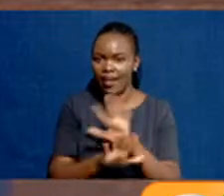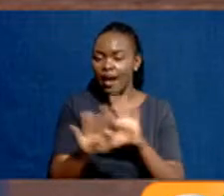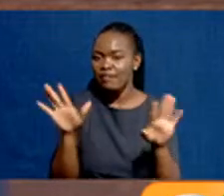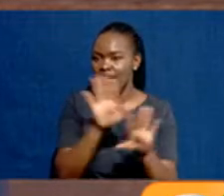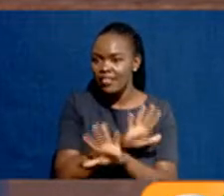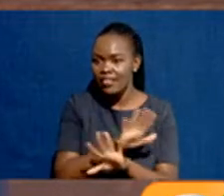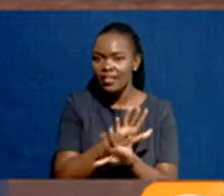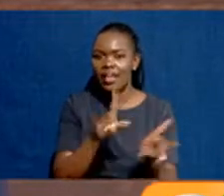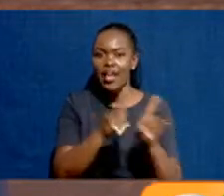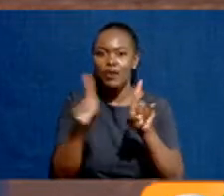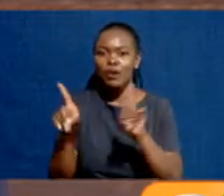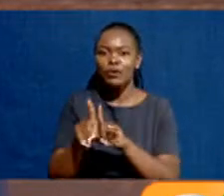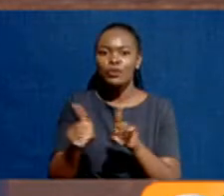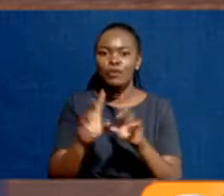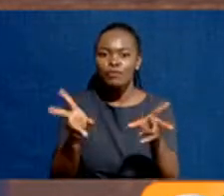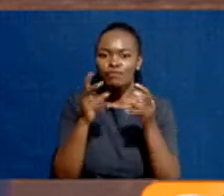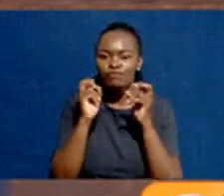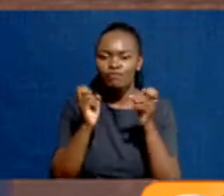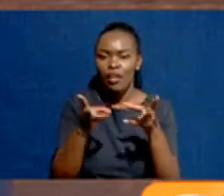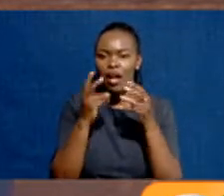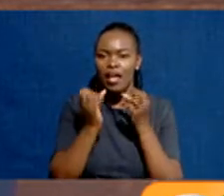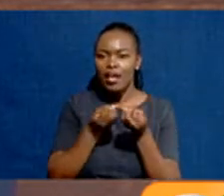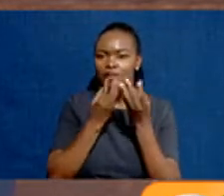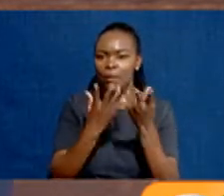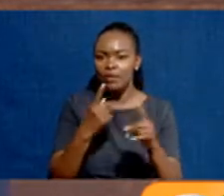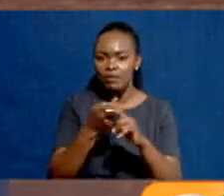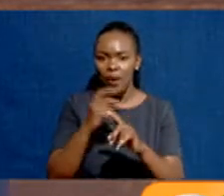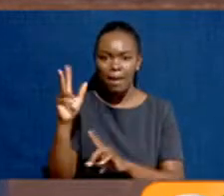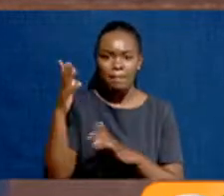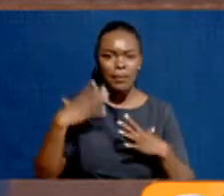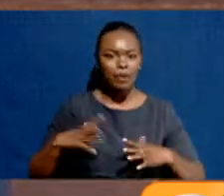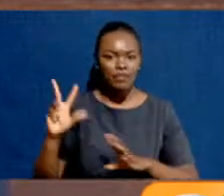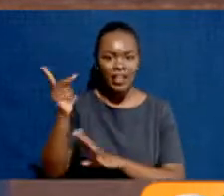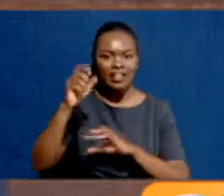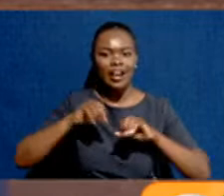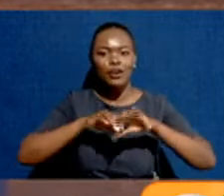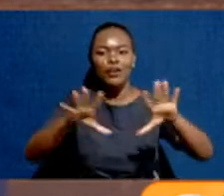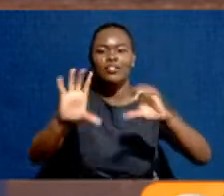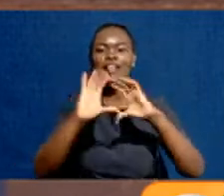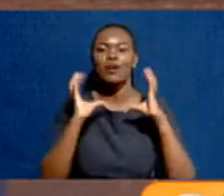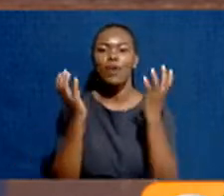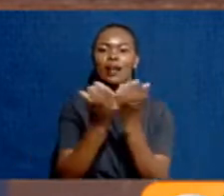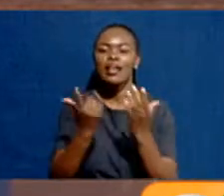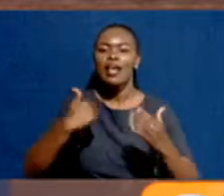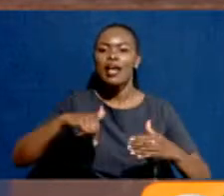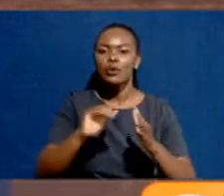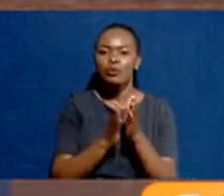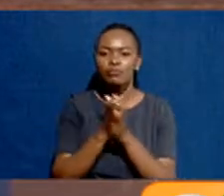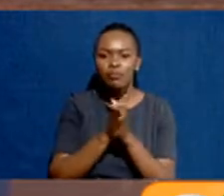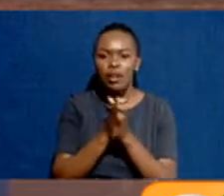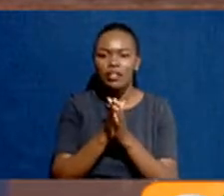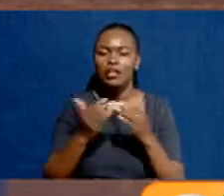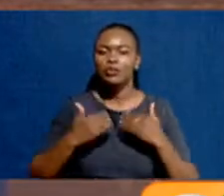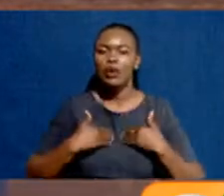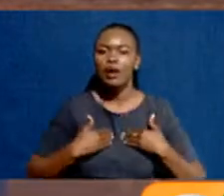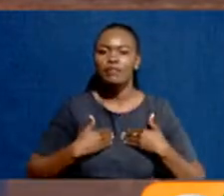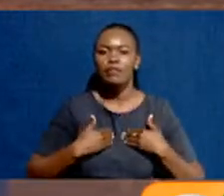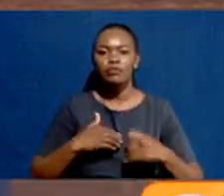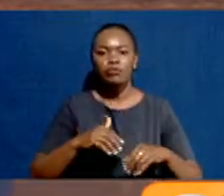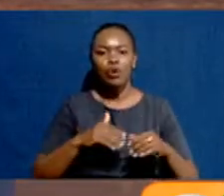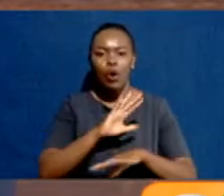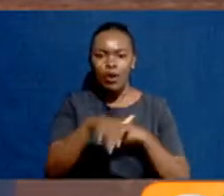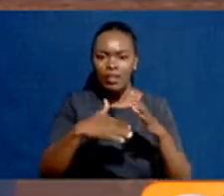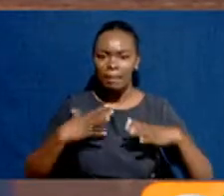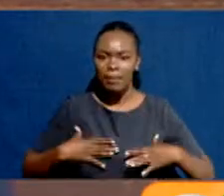we are your avenues for getting information from Kenya and across the world. And we aspire and pledge to hold those in power to account,